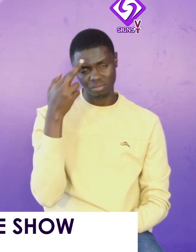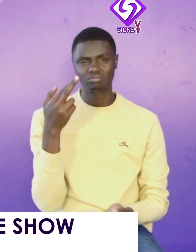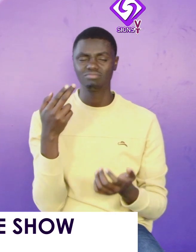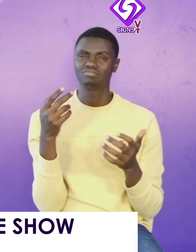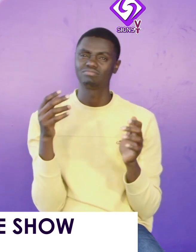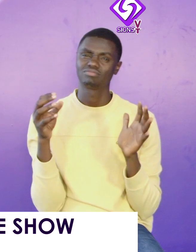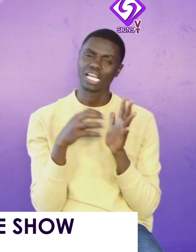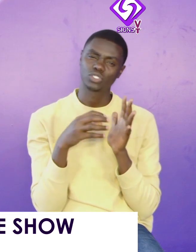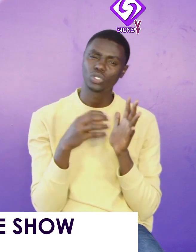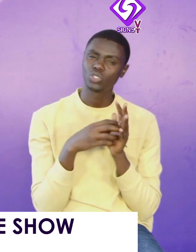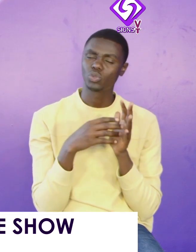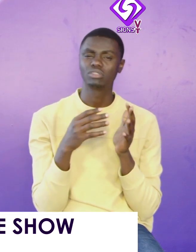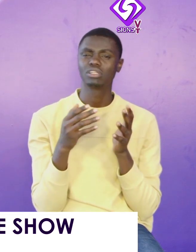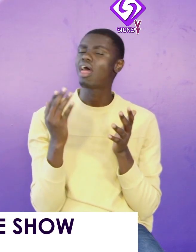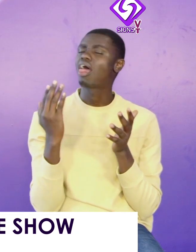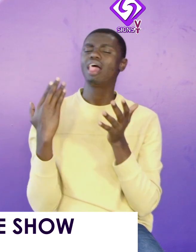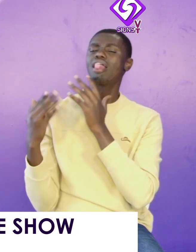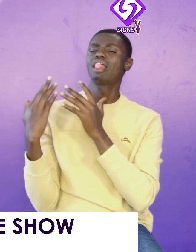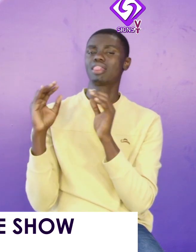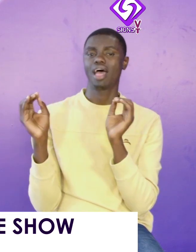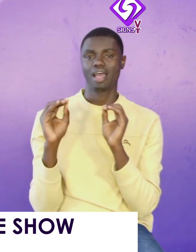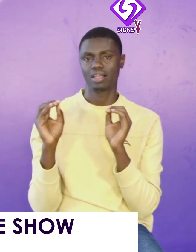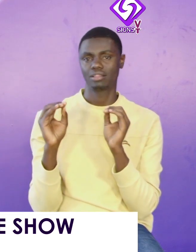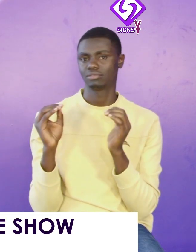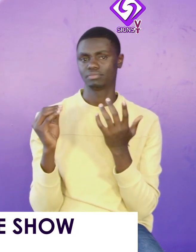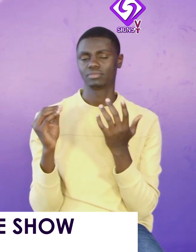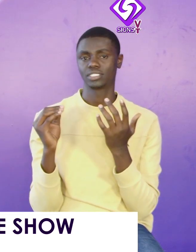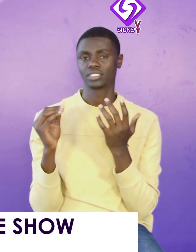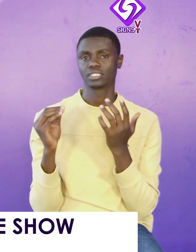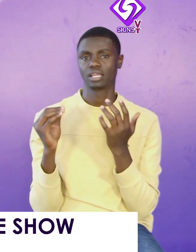not so long ago when somebody